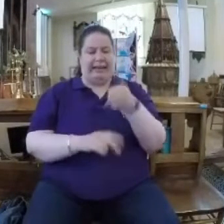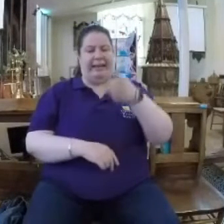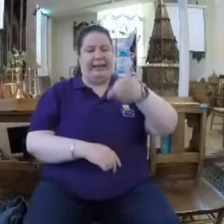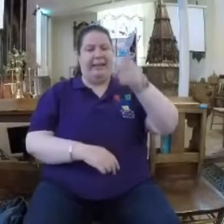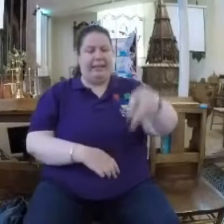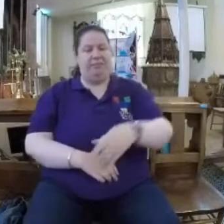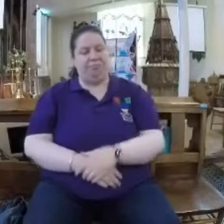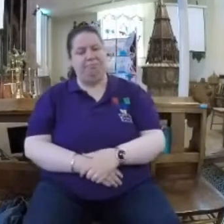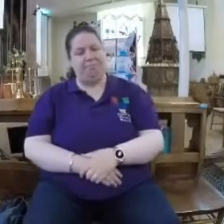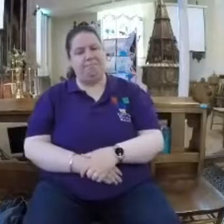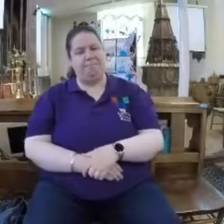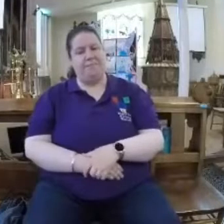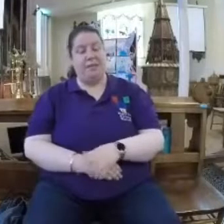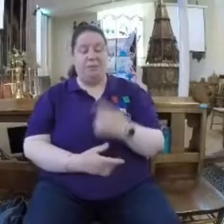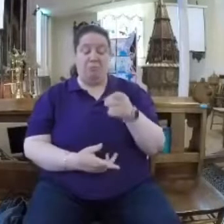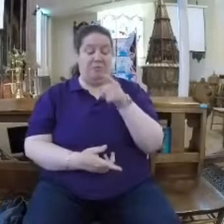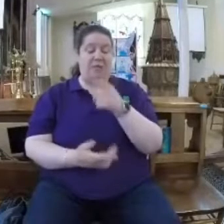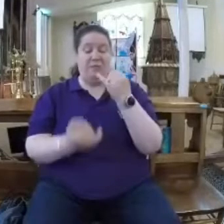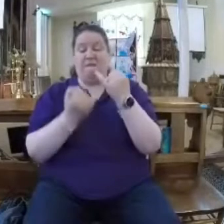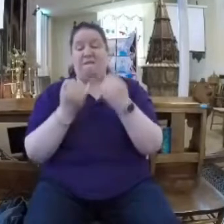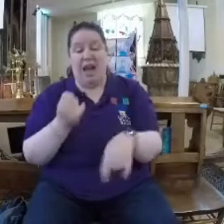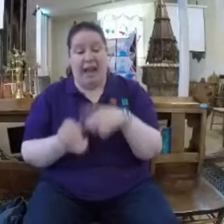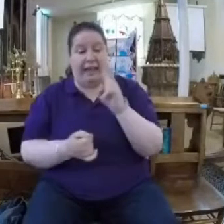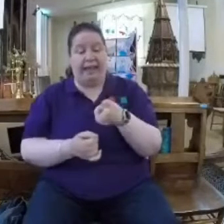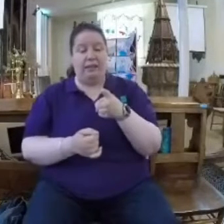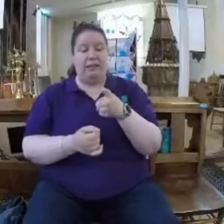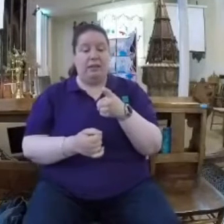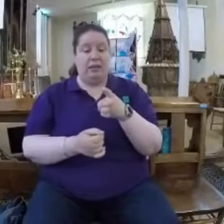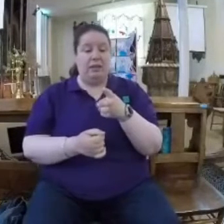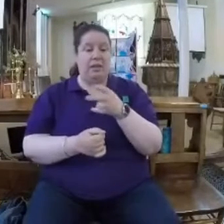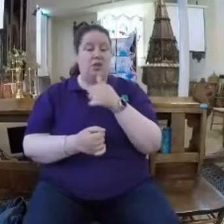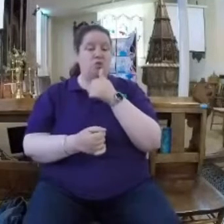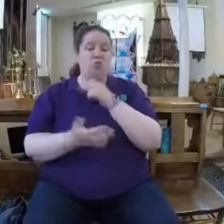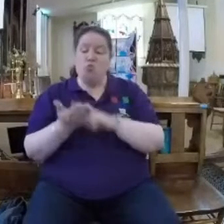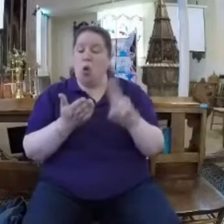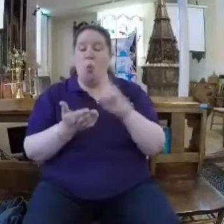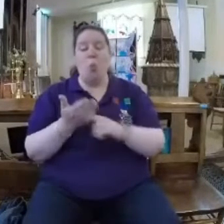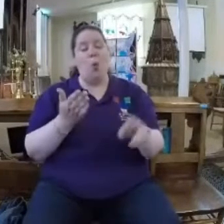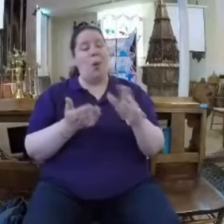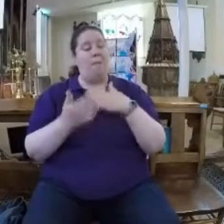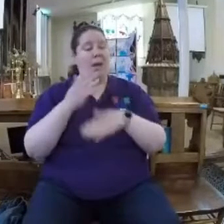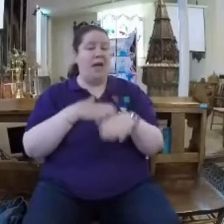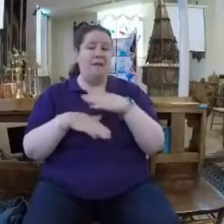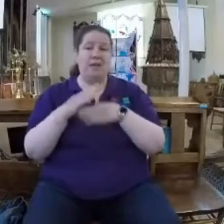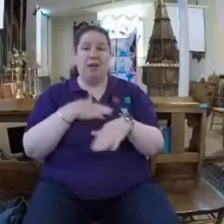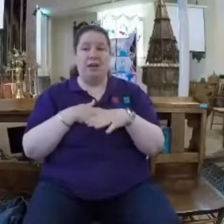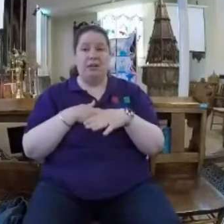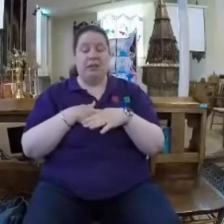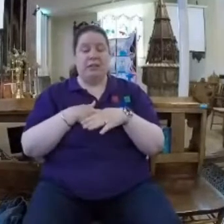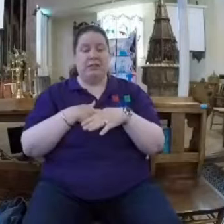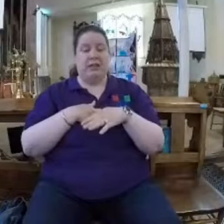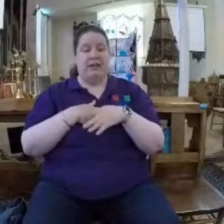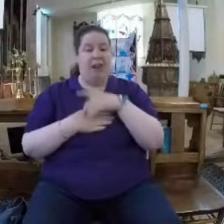again and again, only for them to fall back on their usual habits of deceit and jealousy and